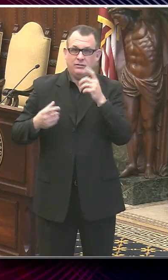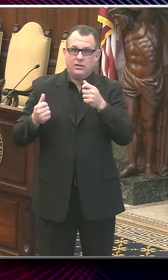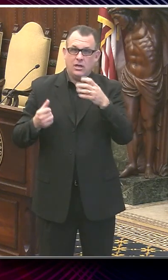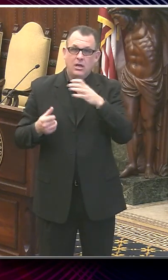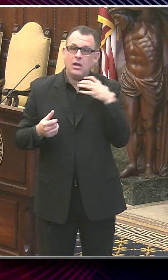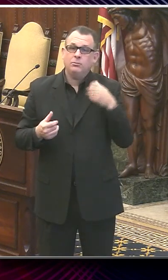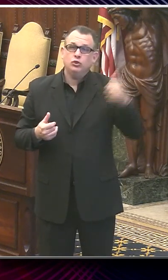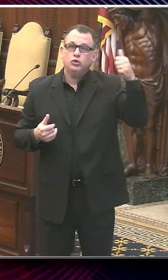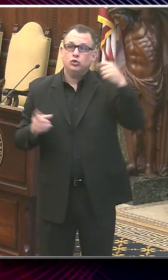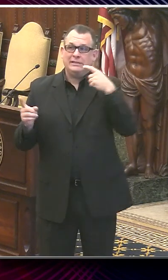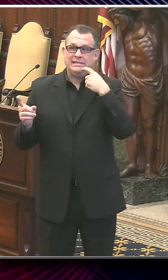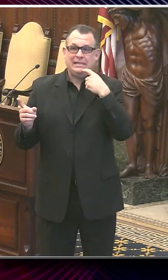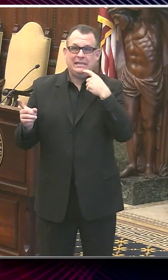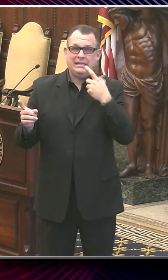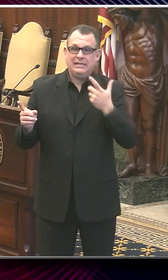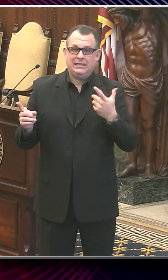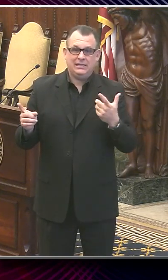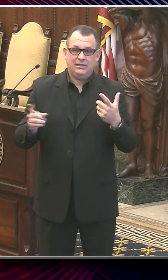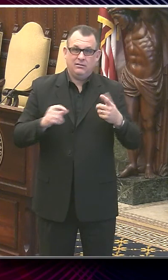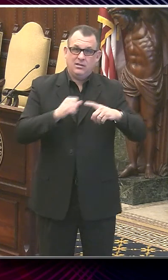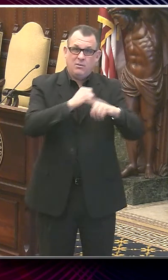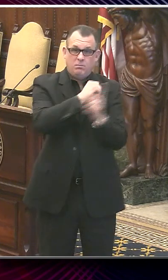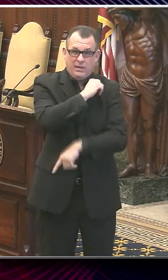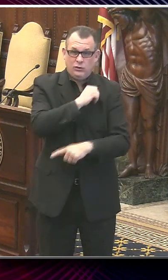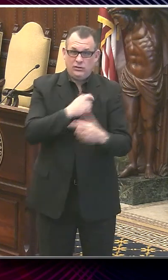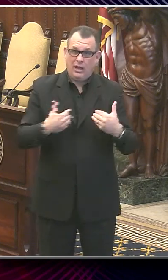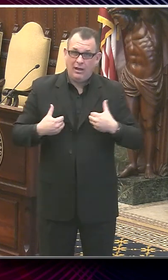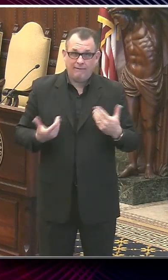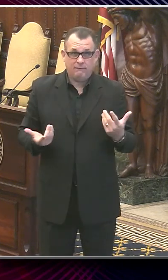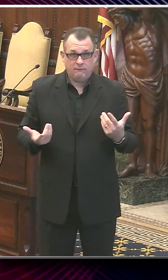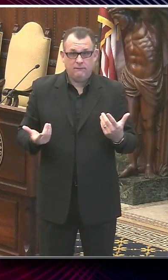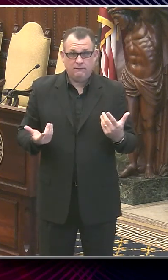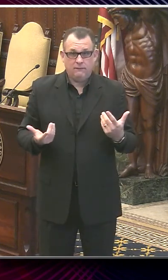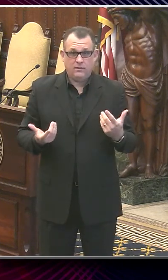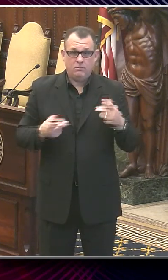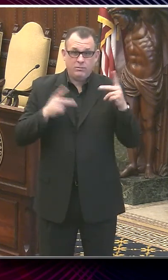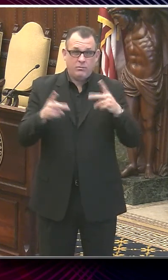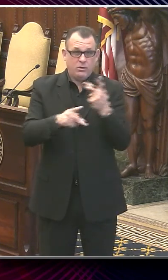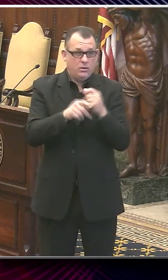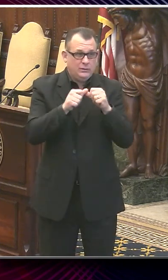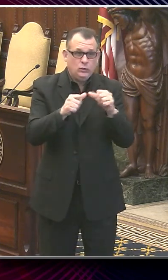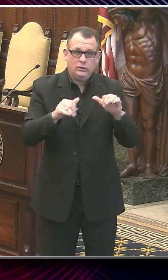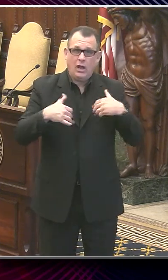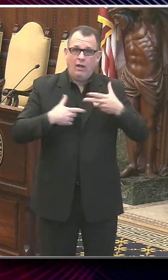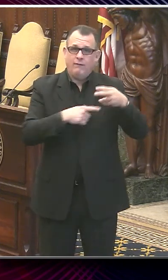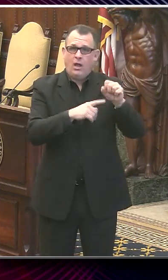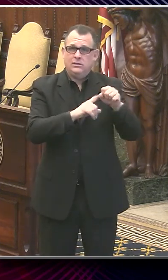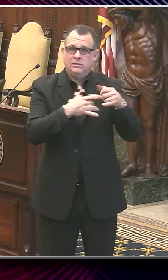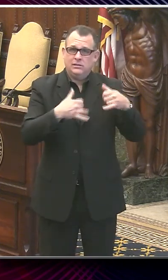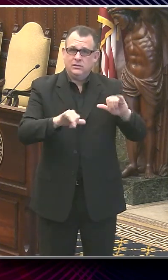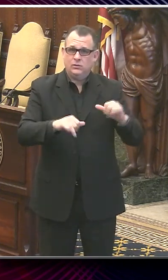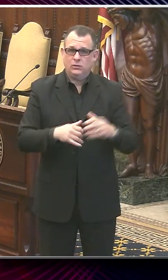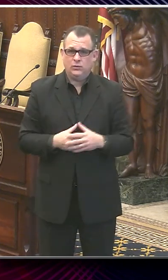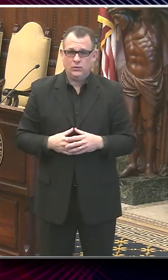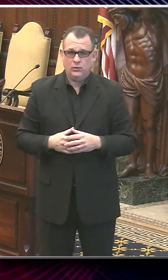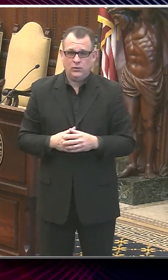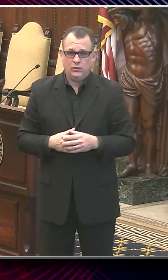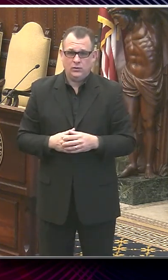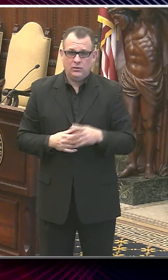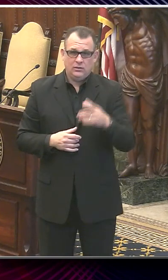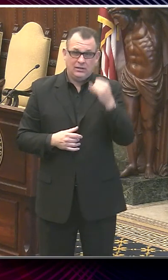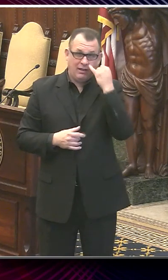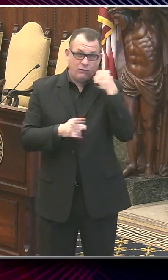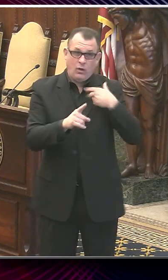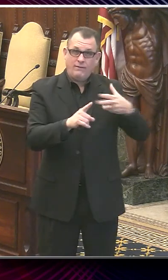a penalty for that. Needs to be some you'd be called to account for carrying guns on a